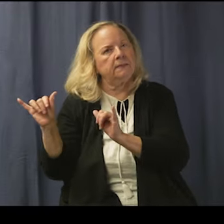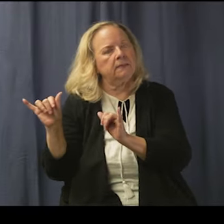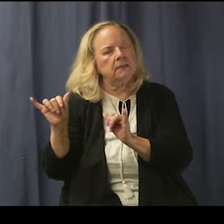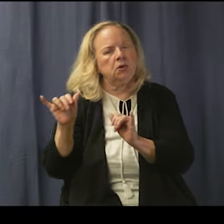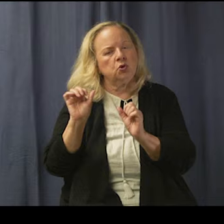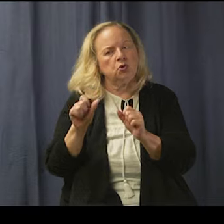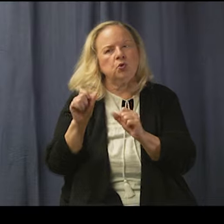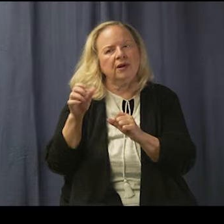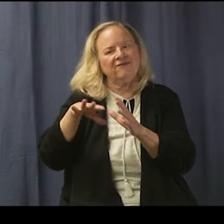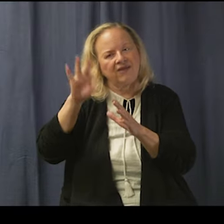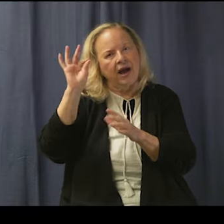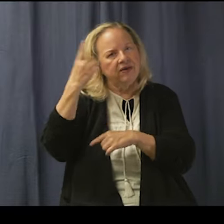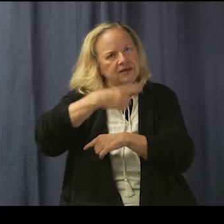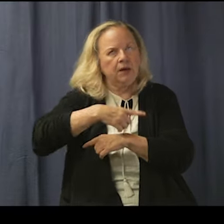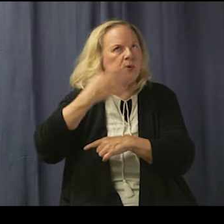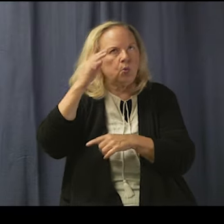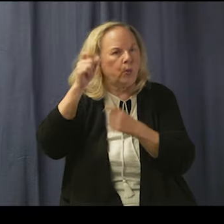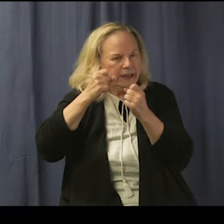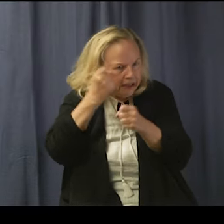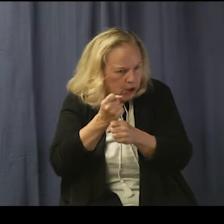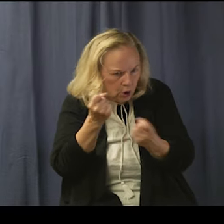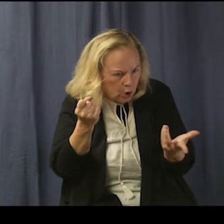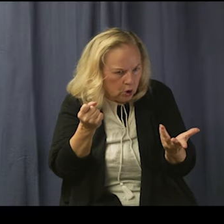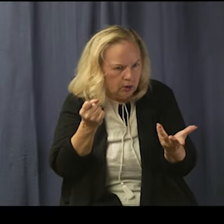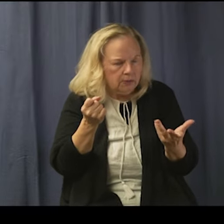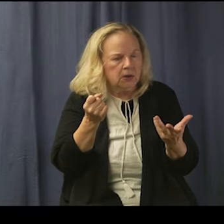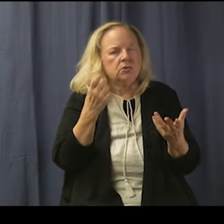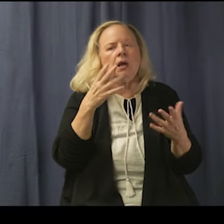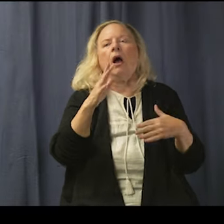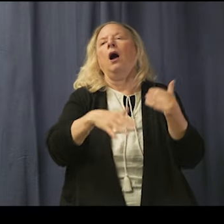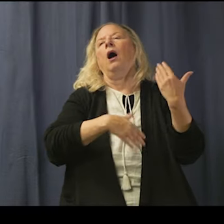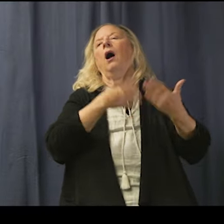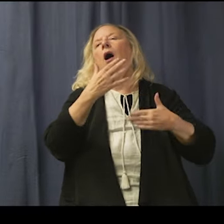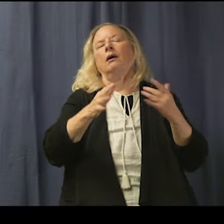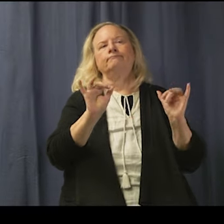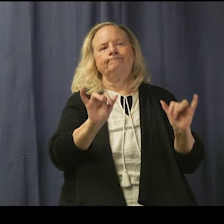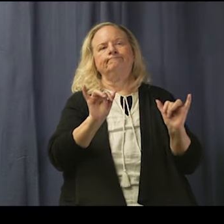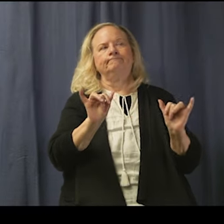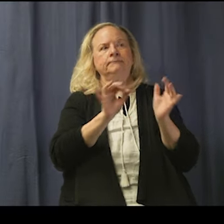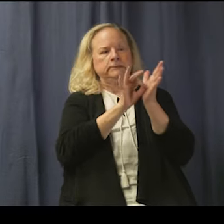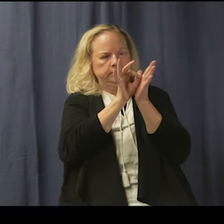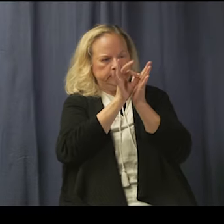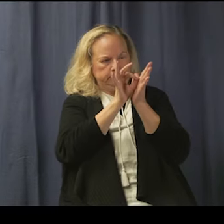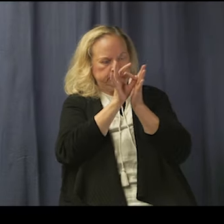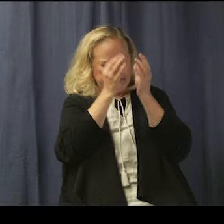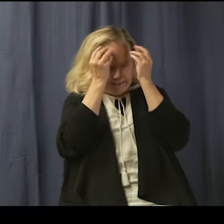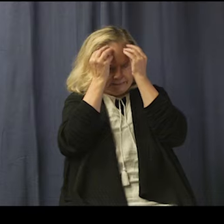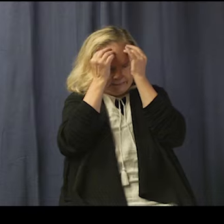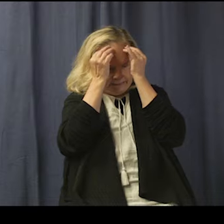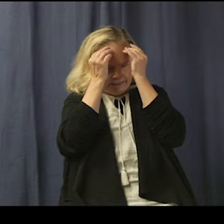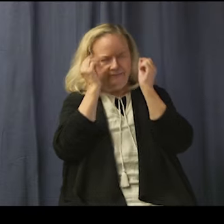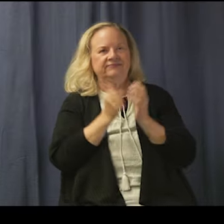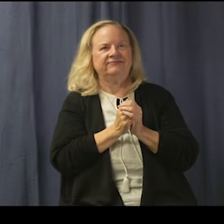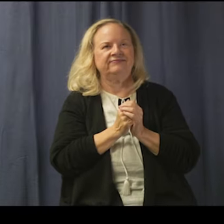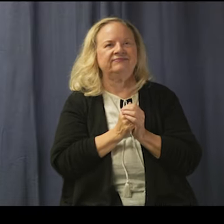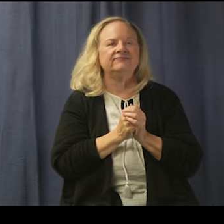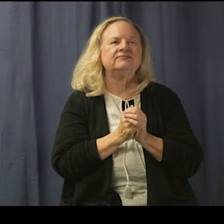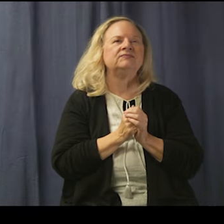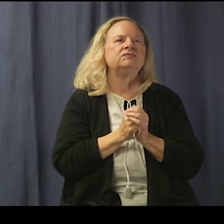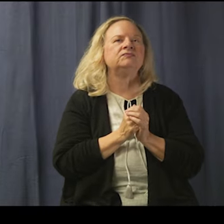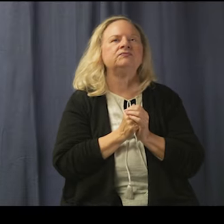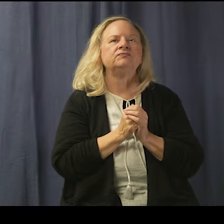can date these events. We don't know what year, but once it starts rolling, it's time to start counting. Now,